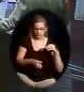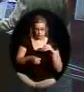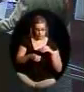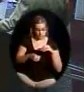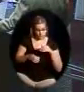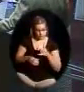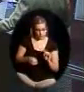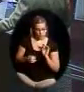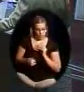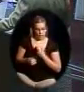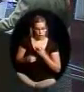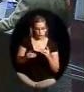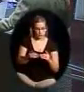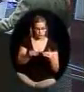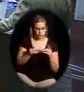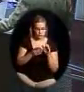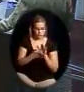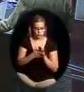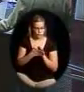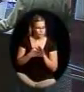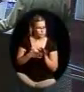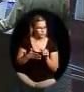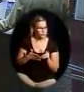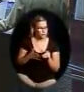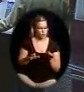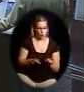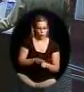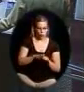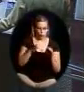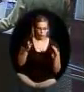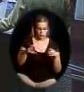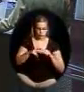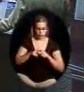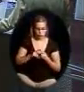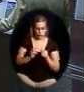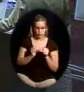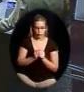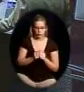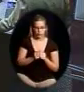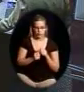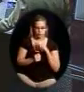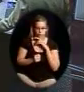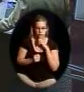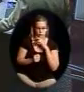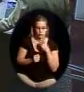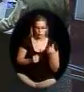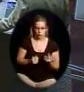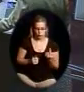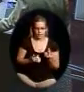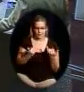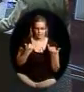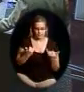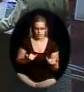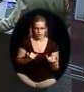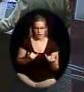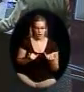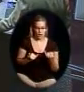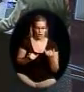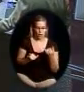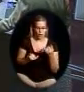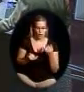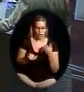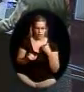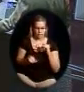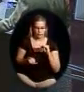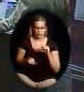our school district. They are, I think, they opened starting with freshmen first. Freshmen only. And now they're up maybe through juniors. Juniors this year.